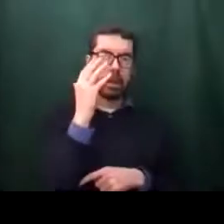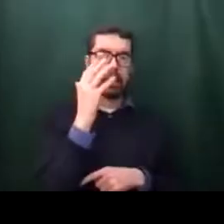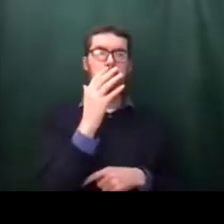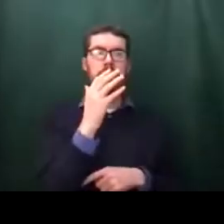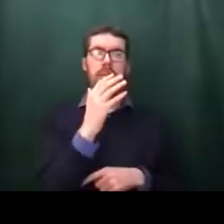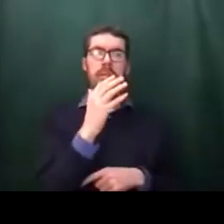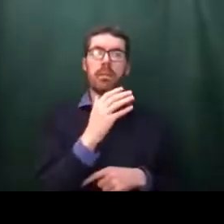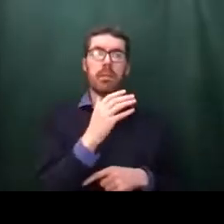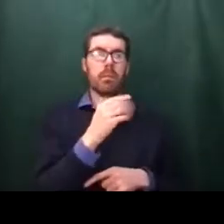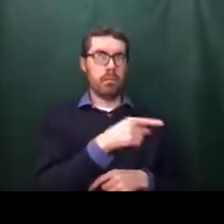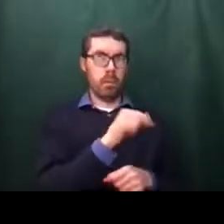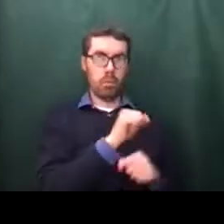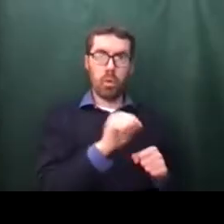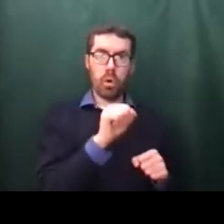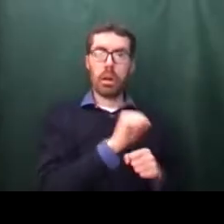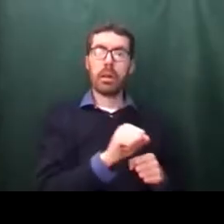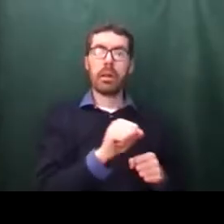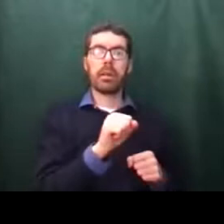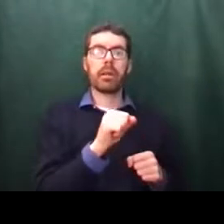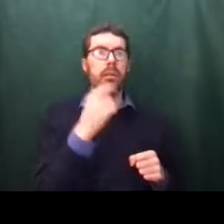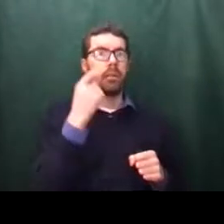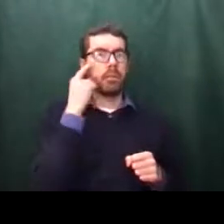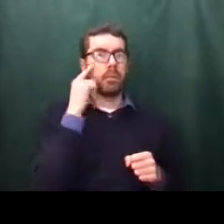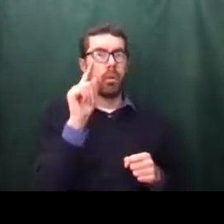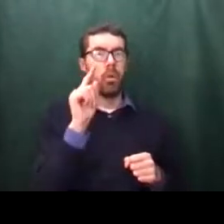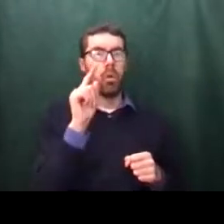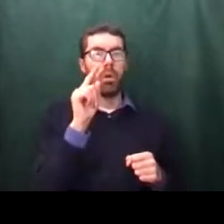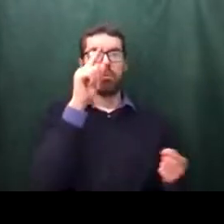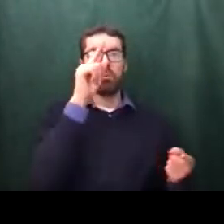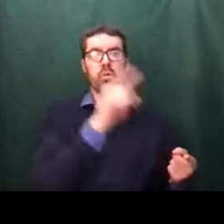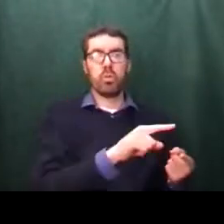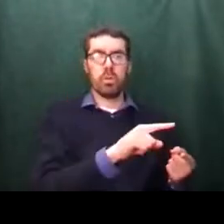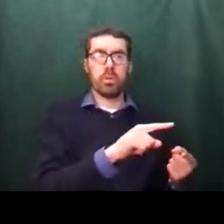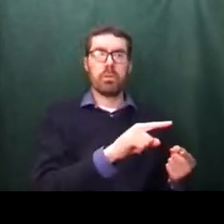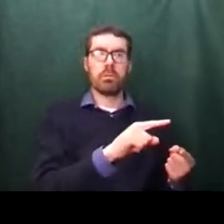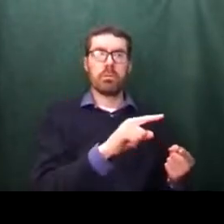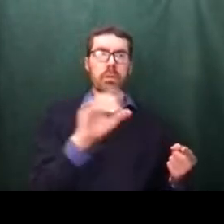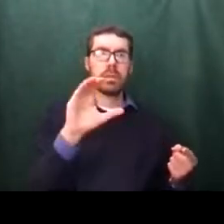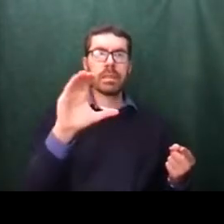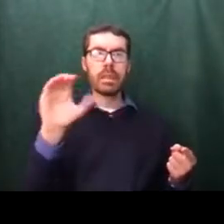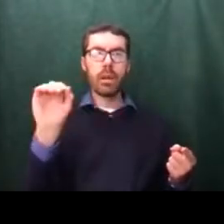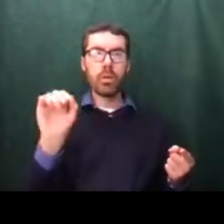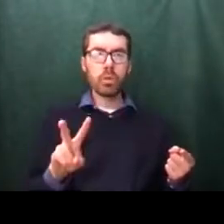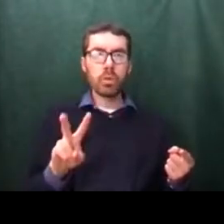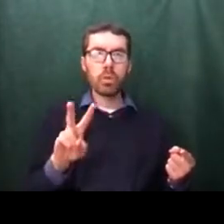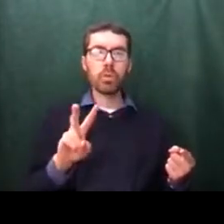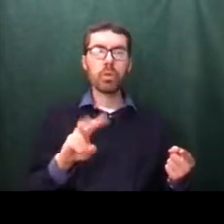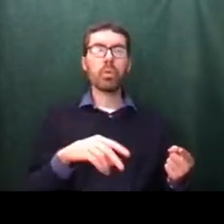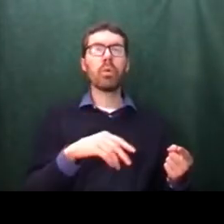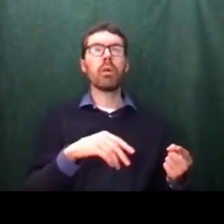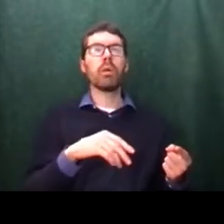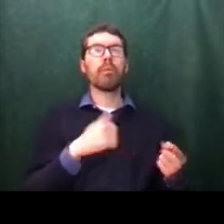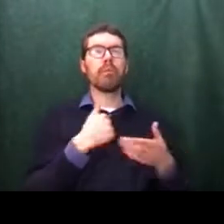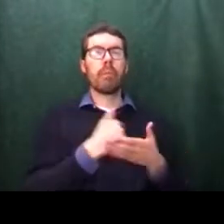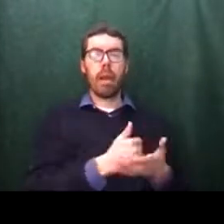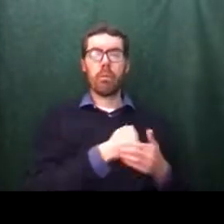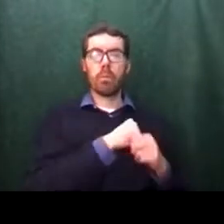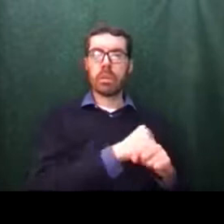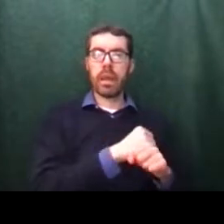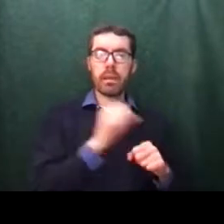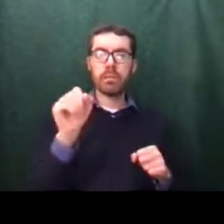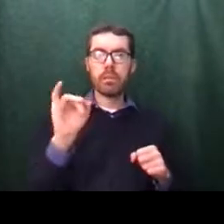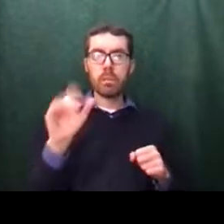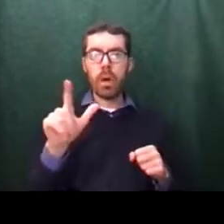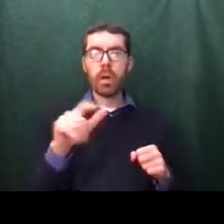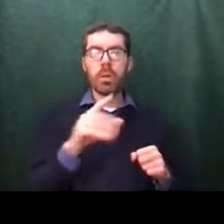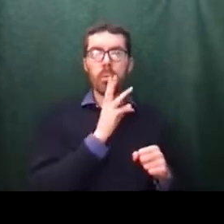doing a lot of work in reducing carbon dioxide from the atmosphere and protecting our soils and water